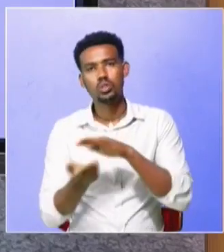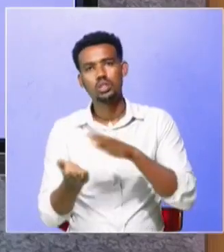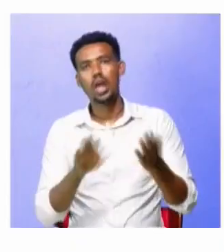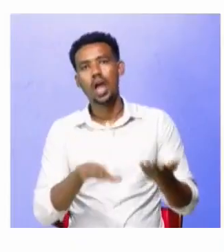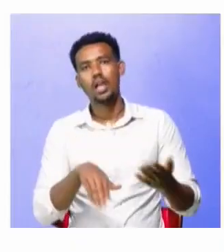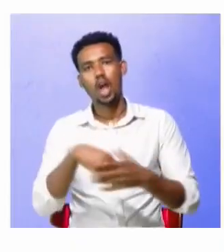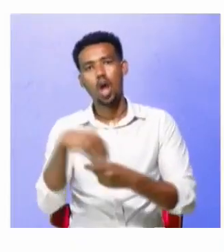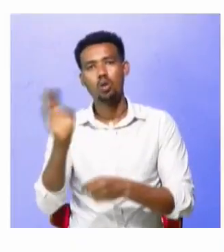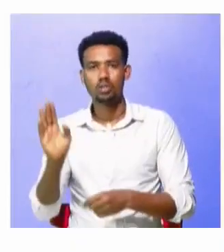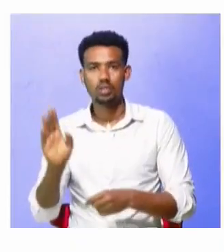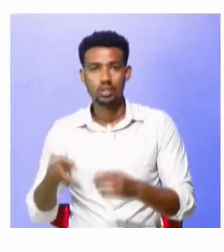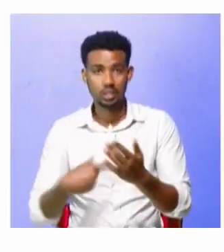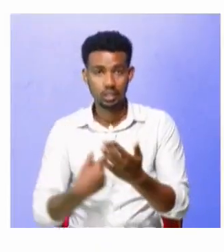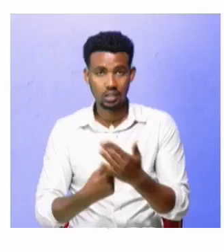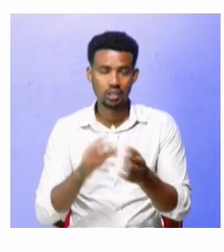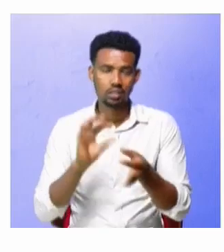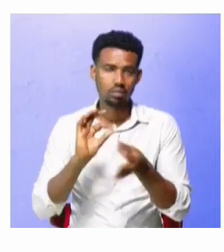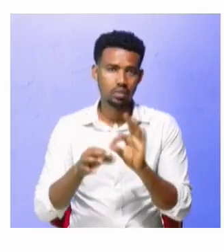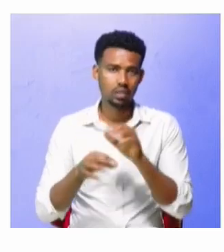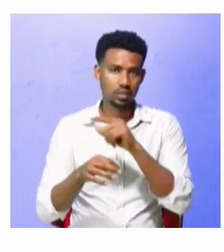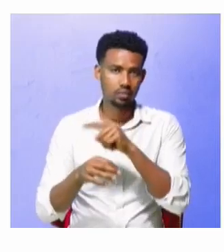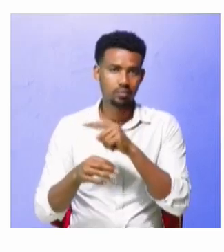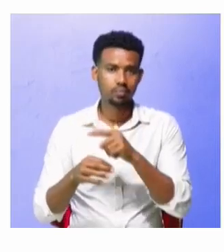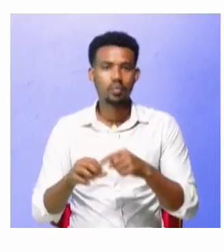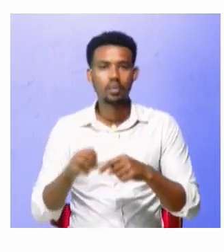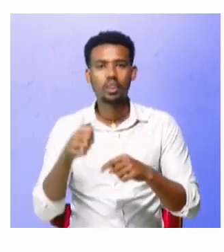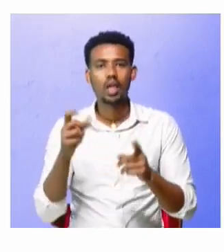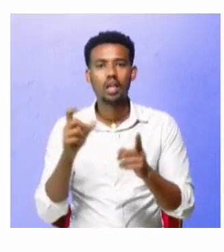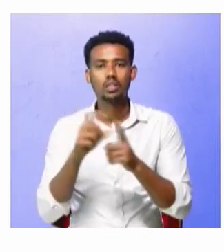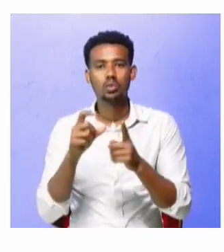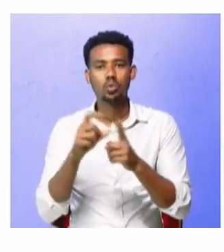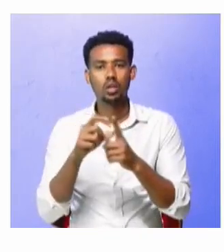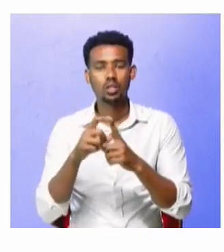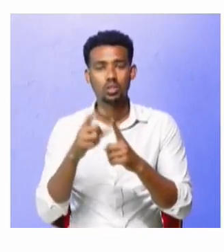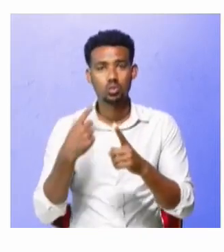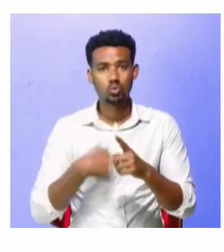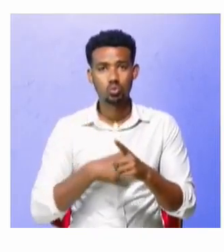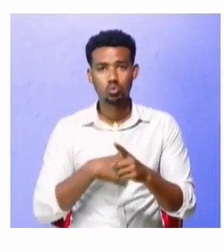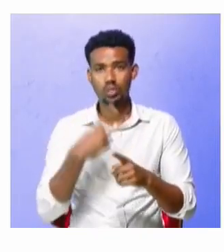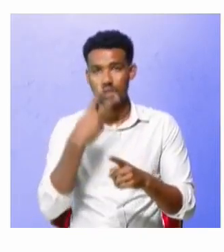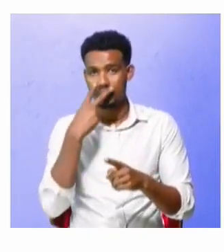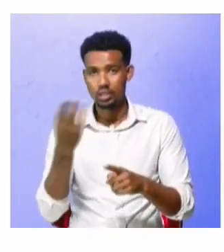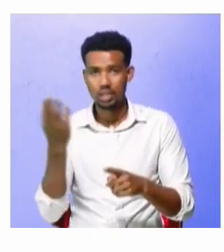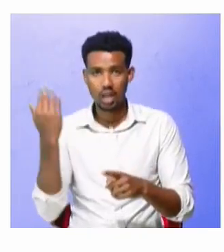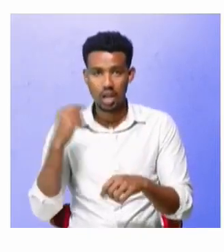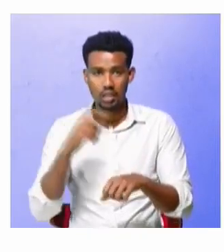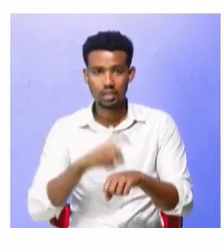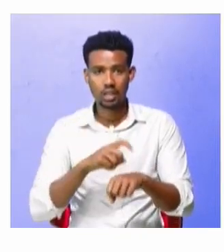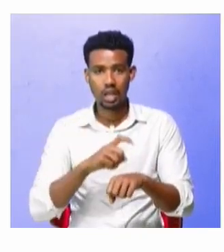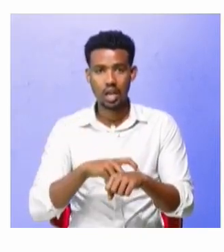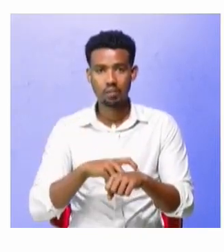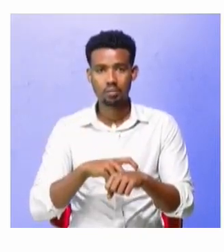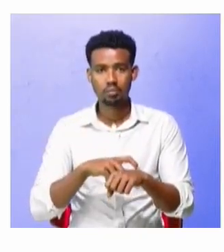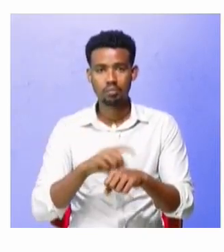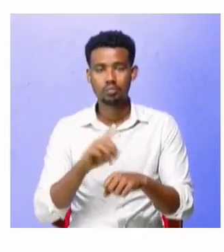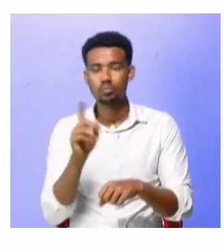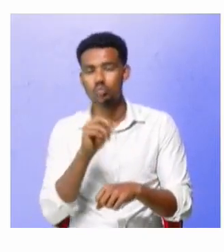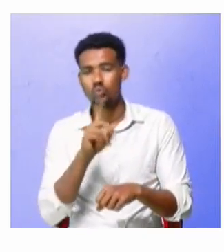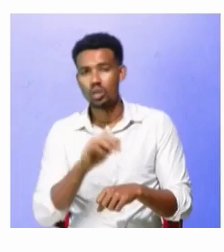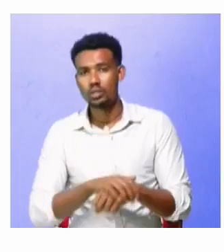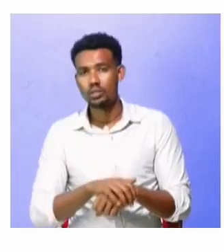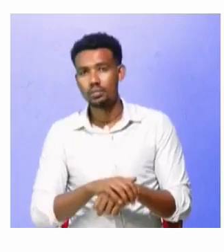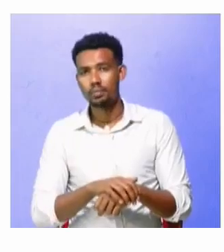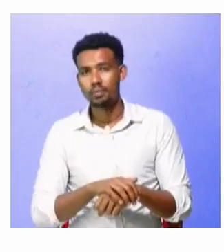is what extinction means. The other word that we have seen last time is greed.